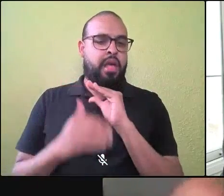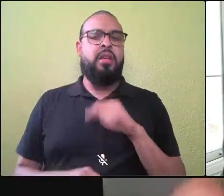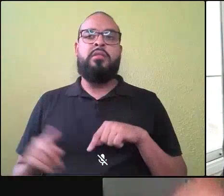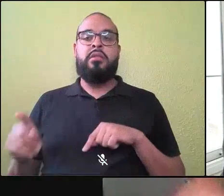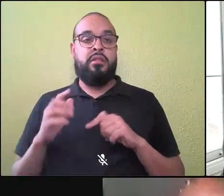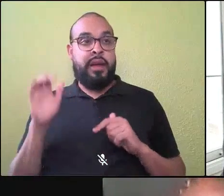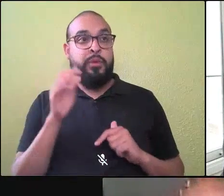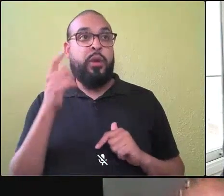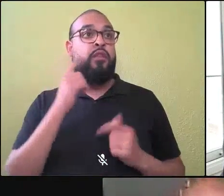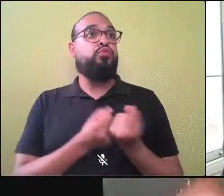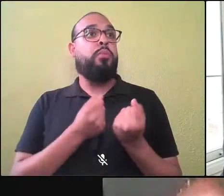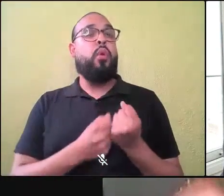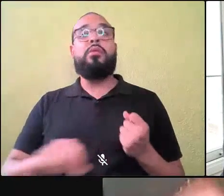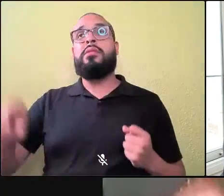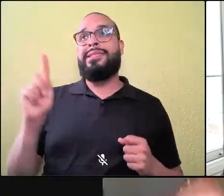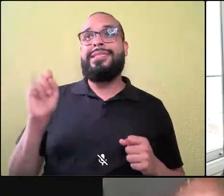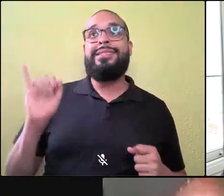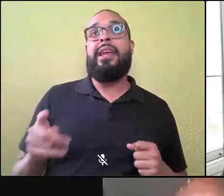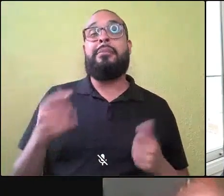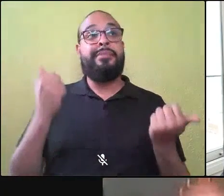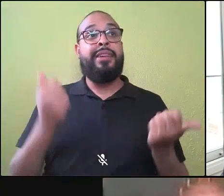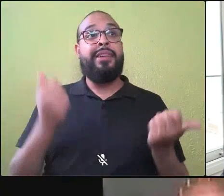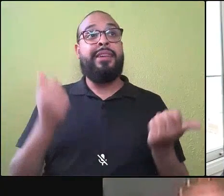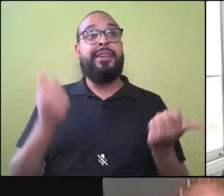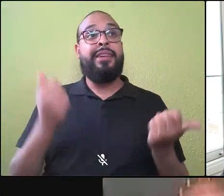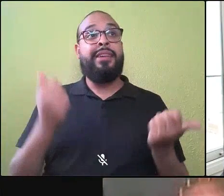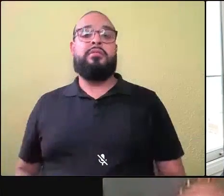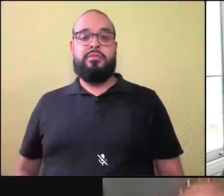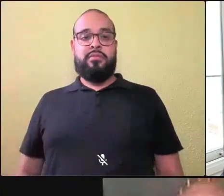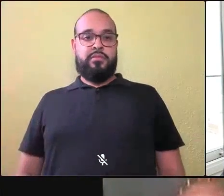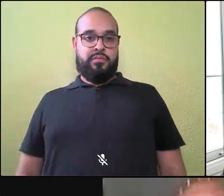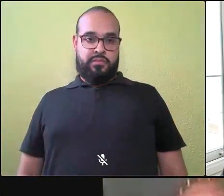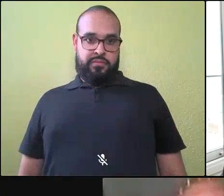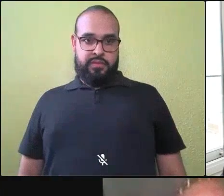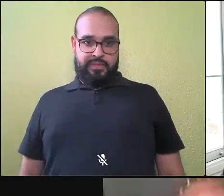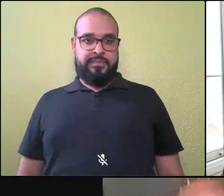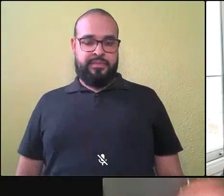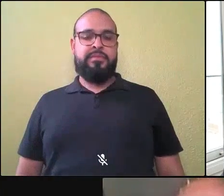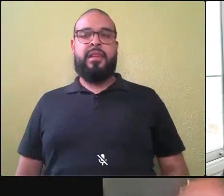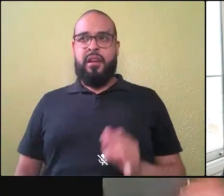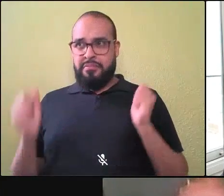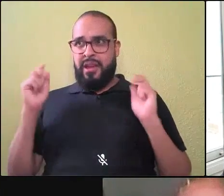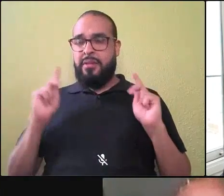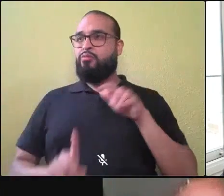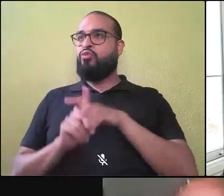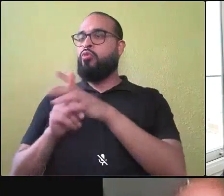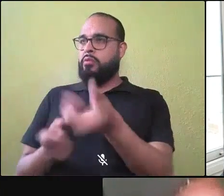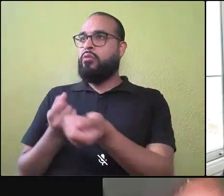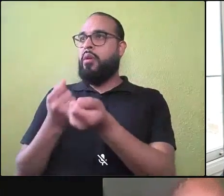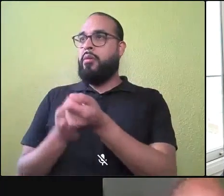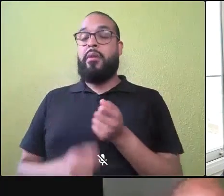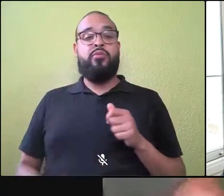just, people came out. I feel like that there's enough like trust and support in the group that people will stop what they're